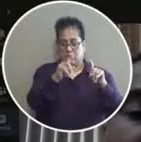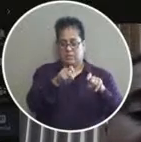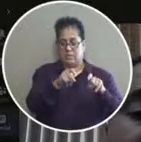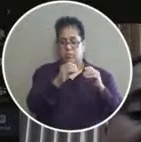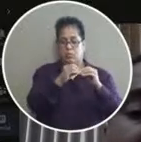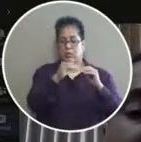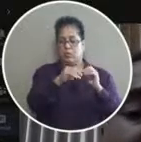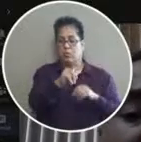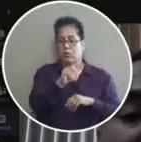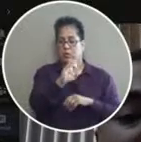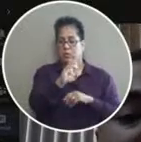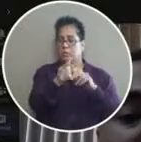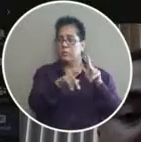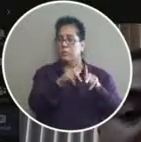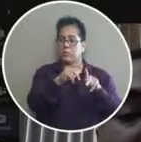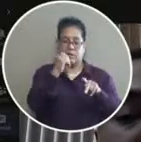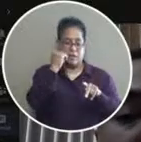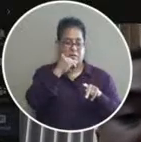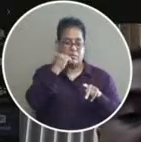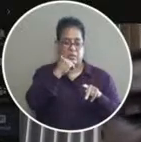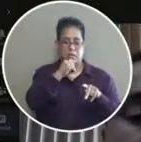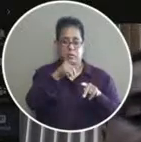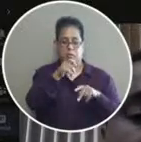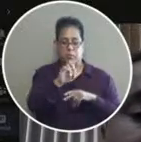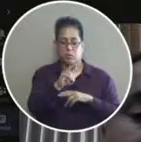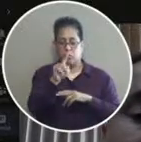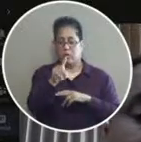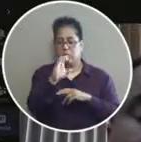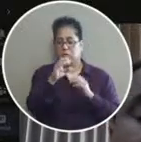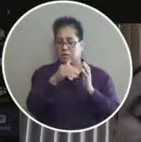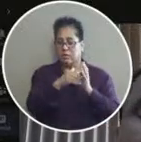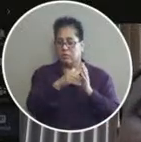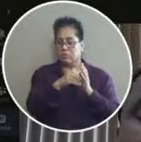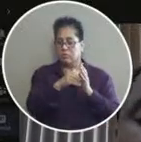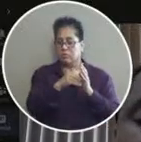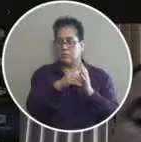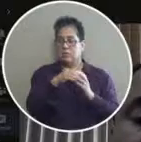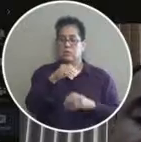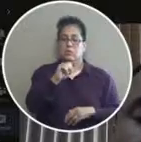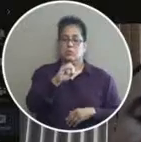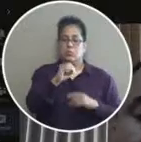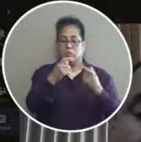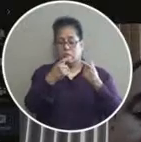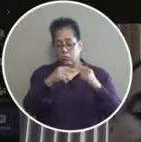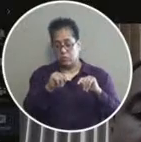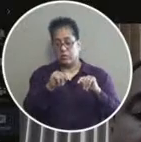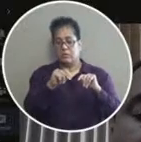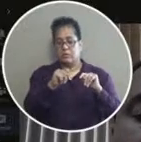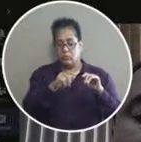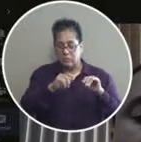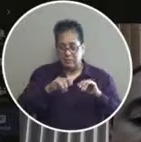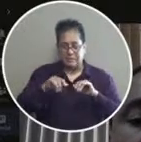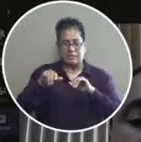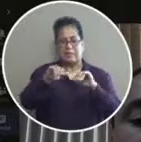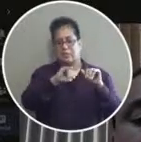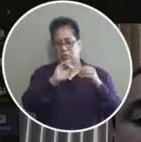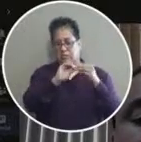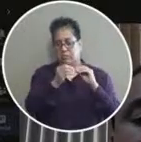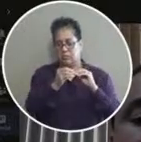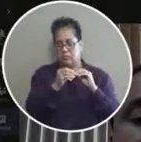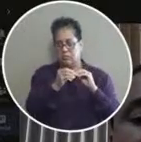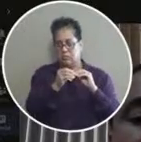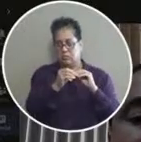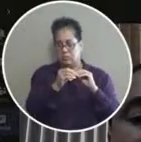100 people per day average per 100,000 population. So we try to standardize those numbers so it will